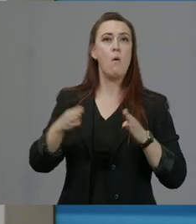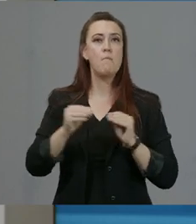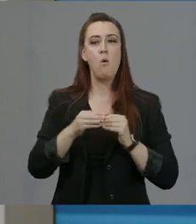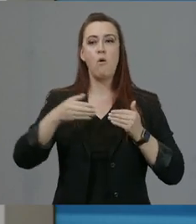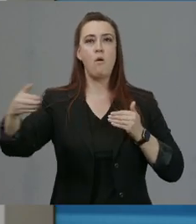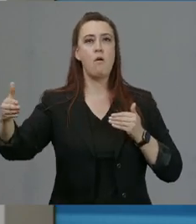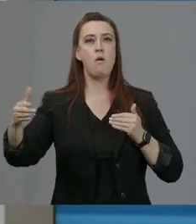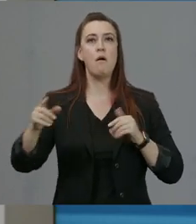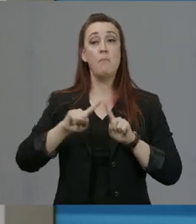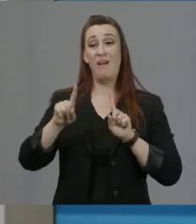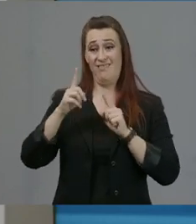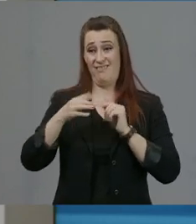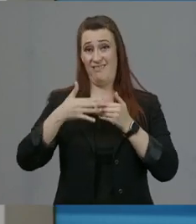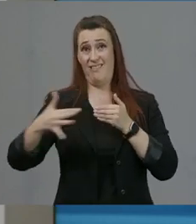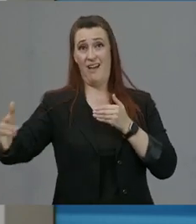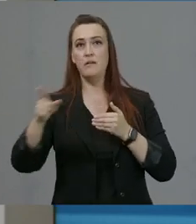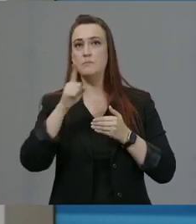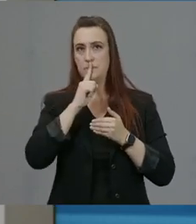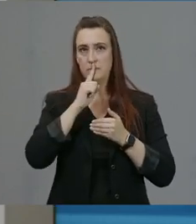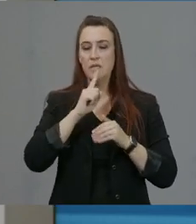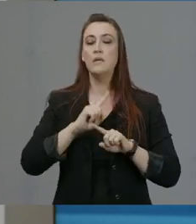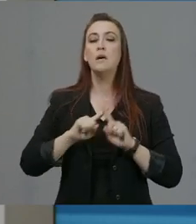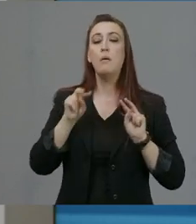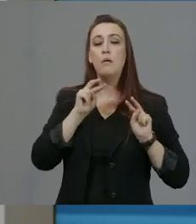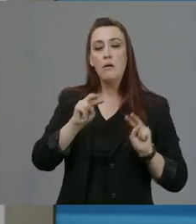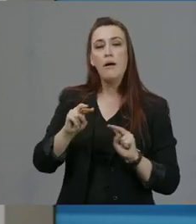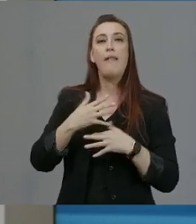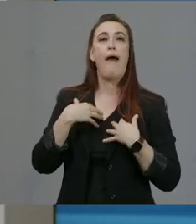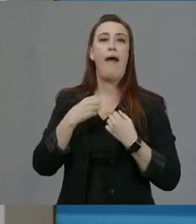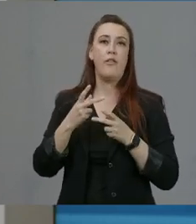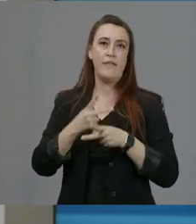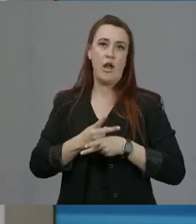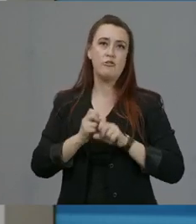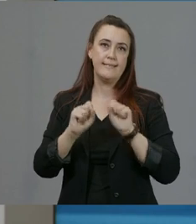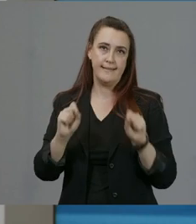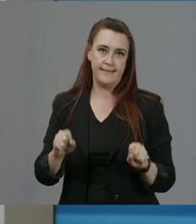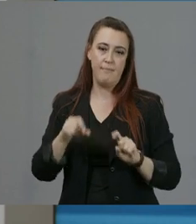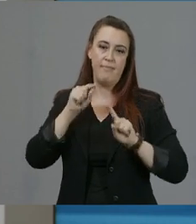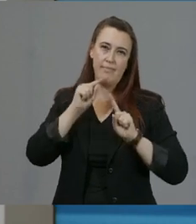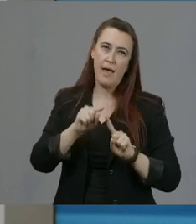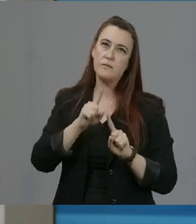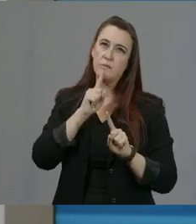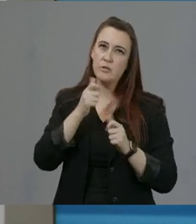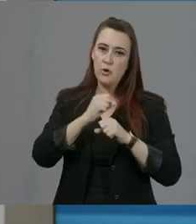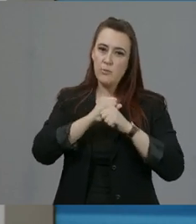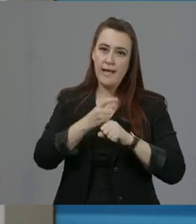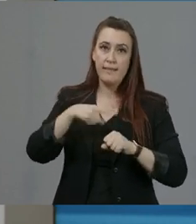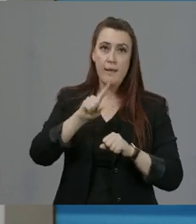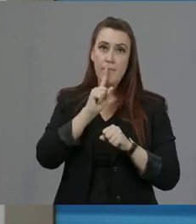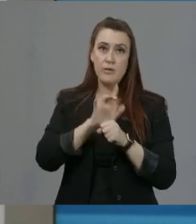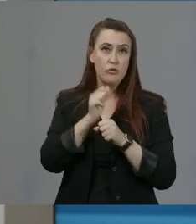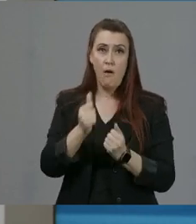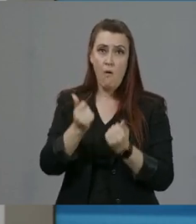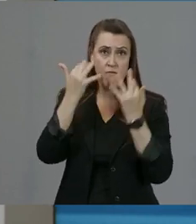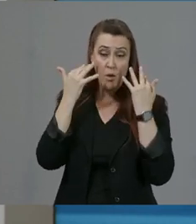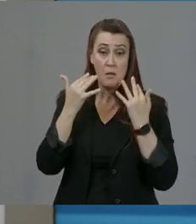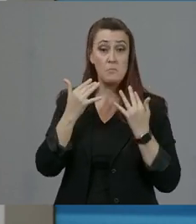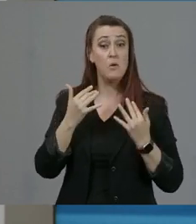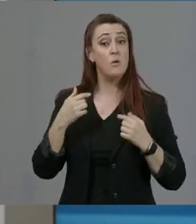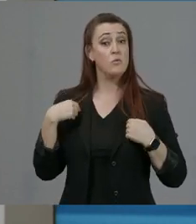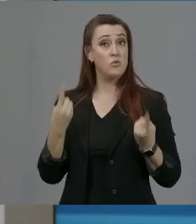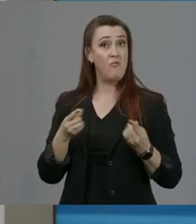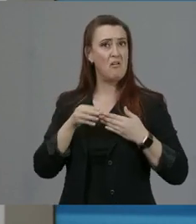what the trying to reduce the cases had to. We were trying to protect that. They are in good shape. We'll continue to monitor